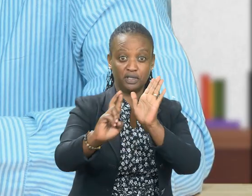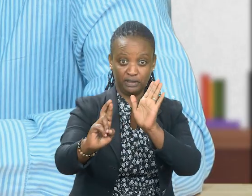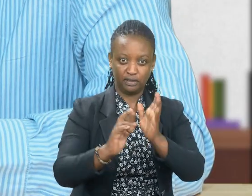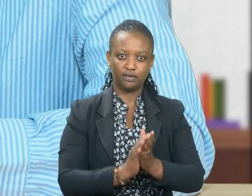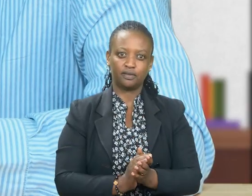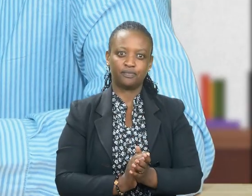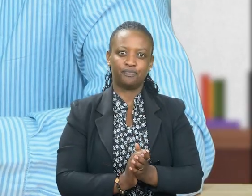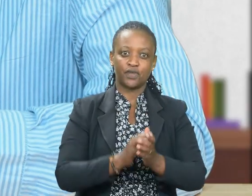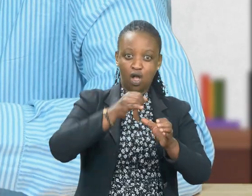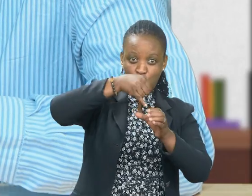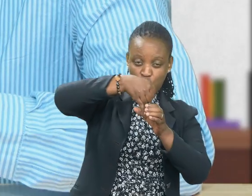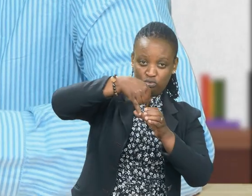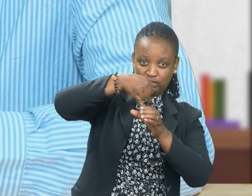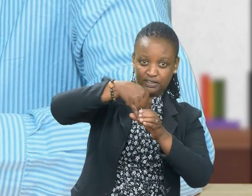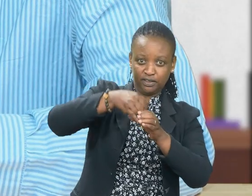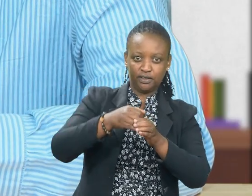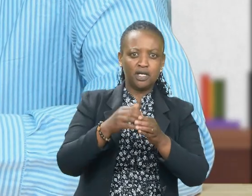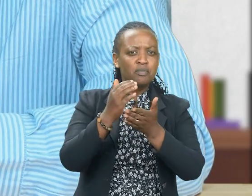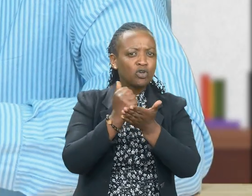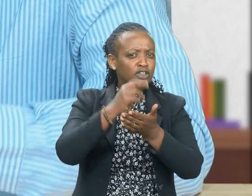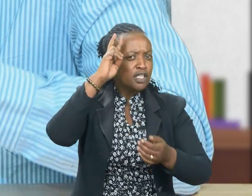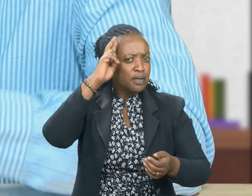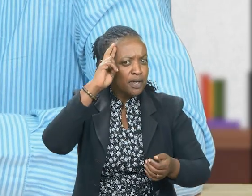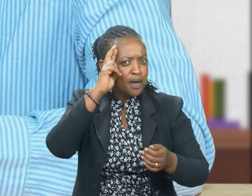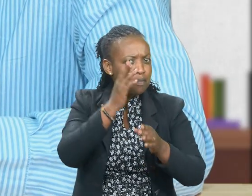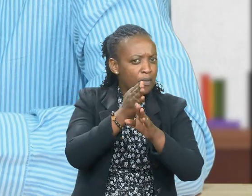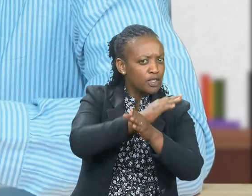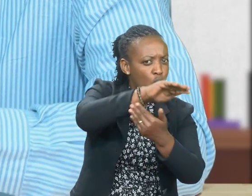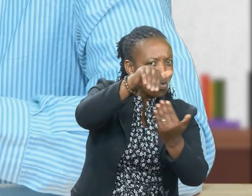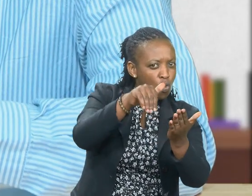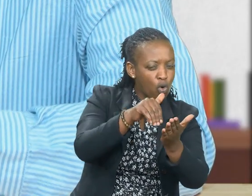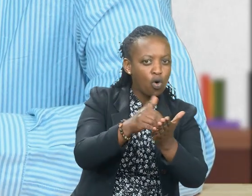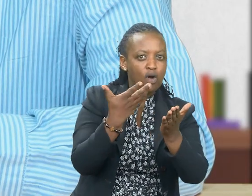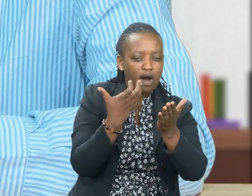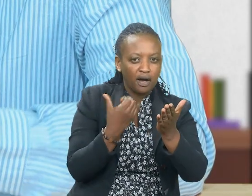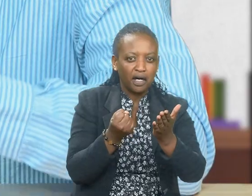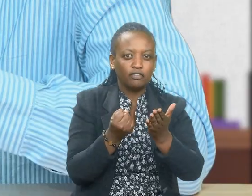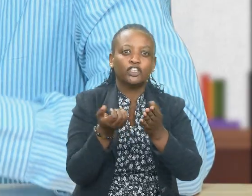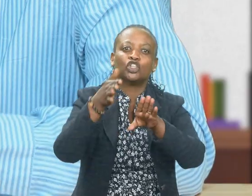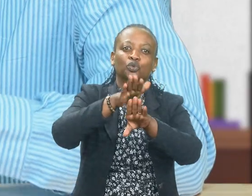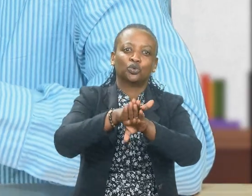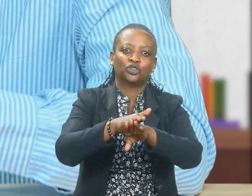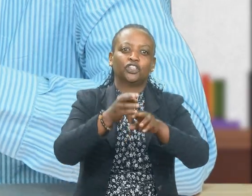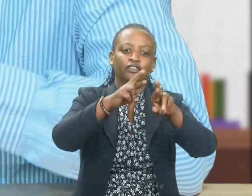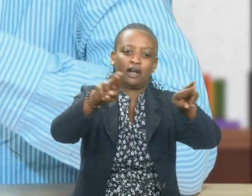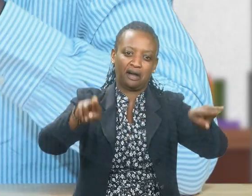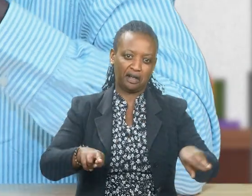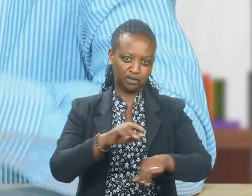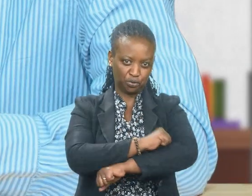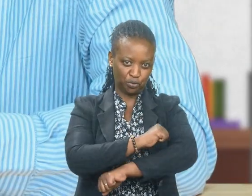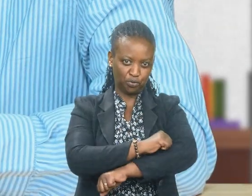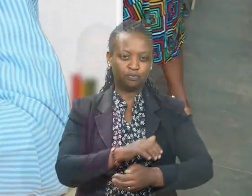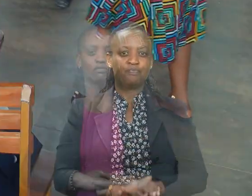to represent a content. Because remember, behind all this, we are having an